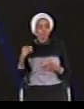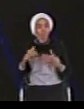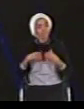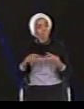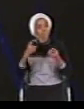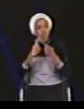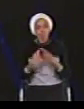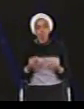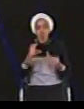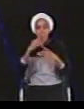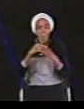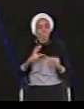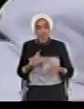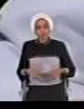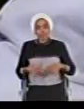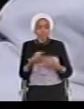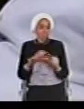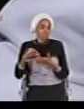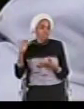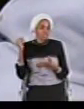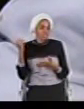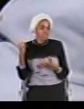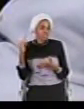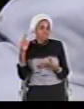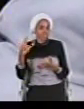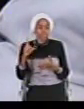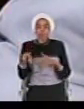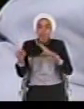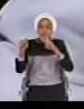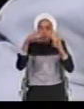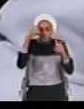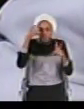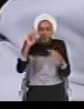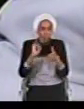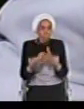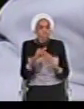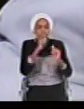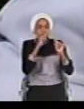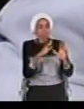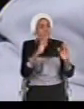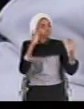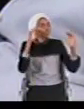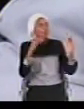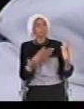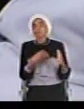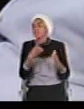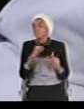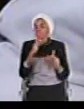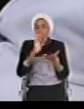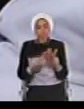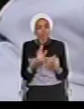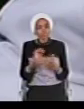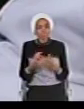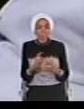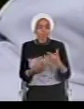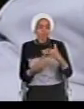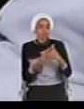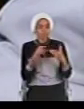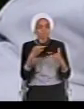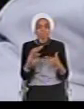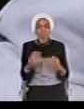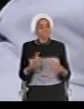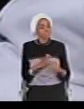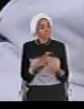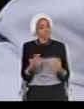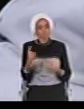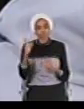Verse 13, looking for that blessed hope and the glorious appearing of the great God